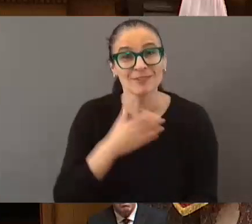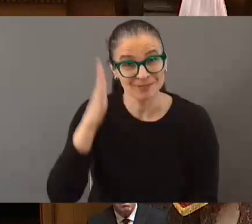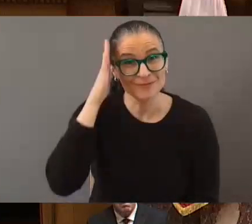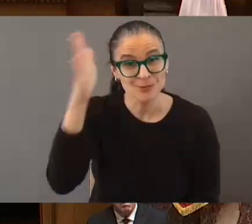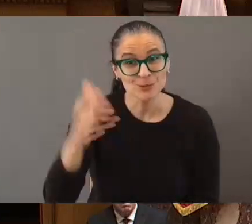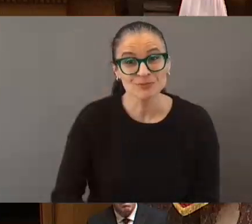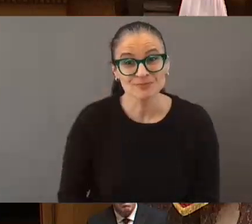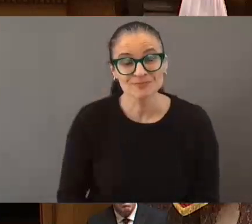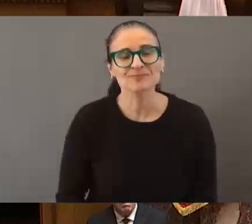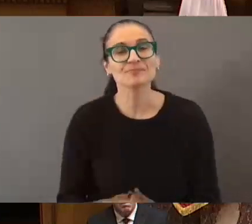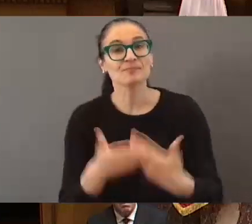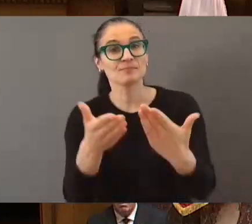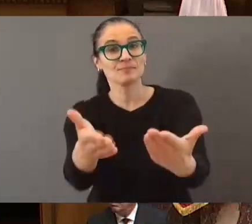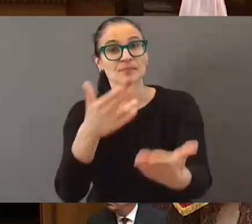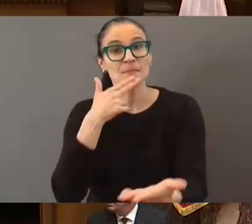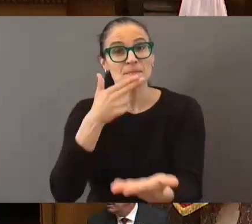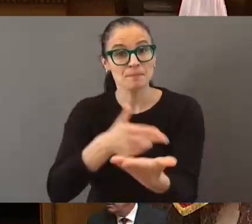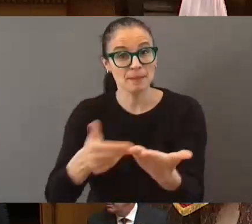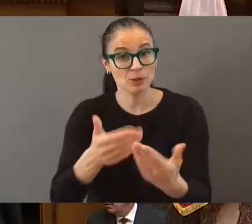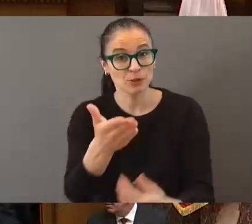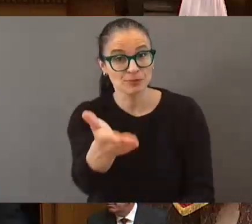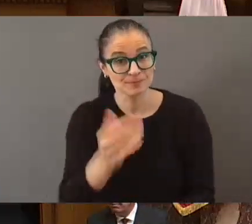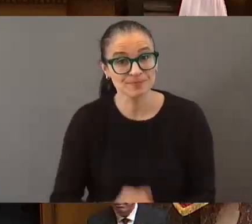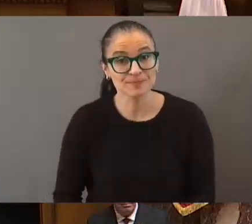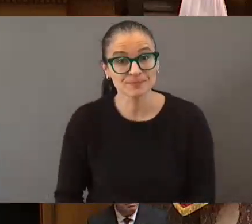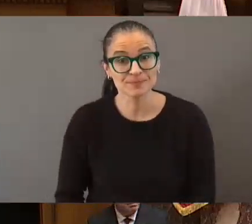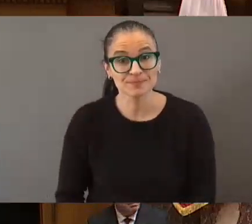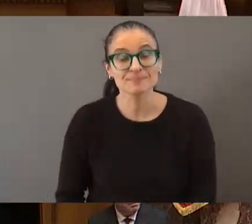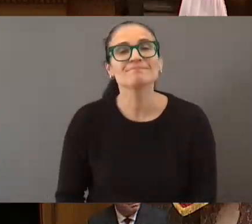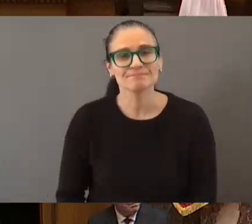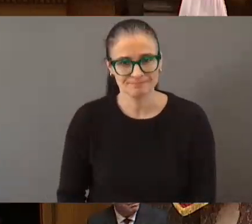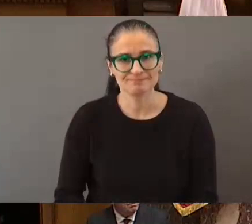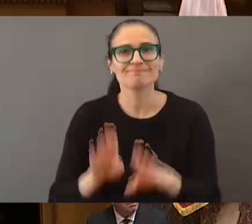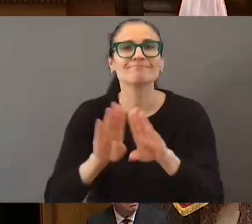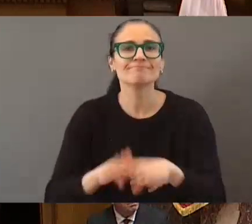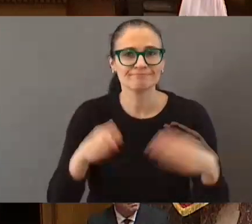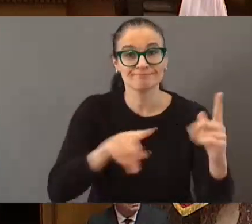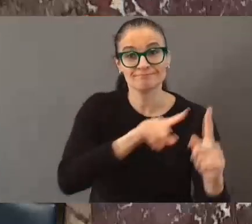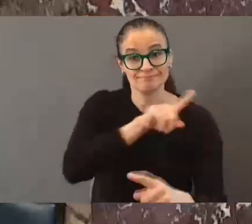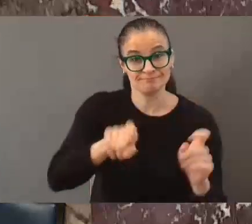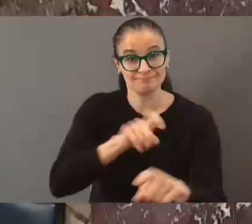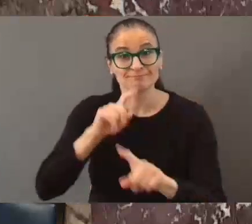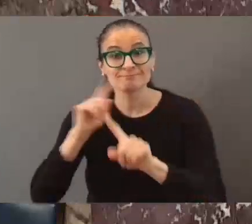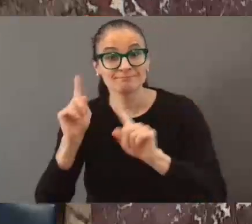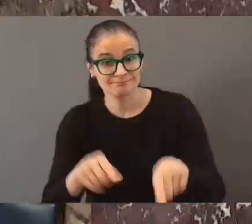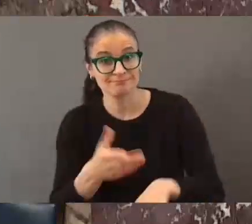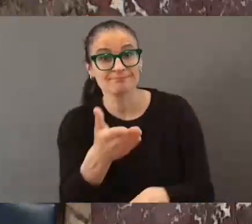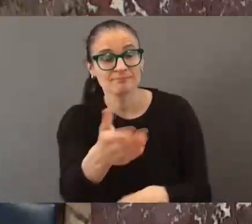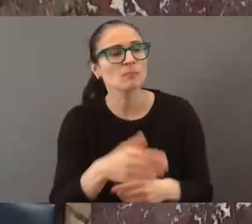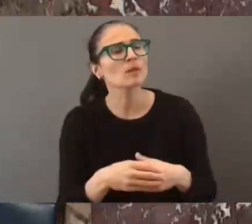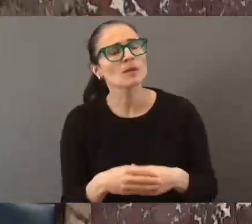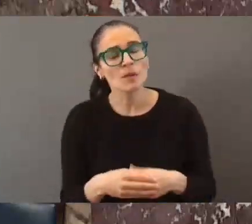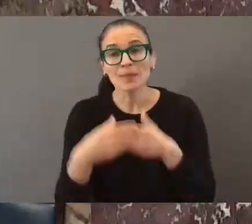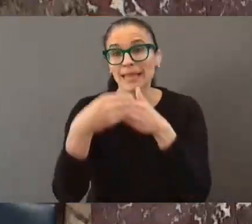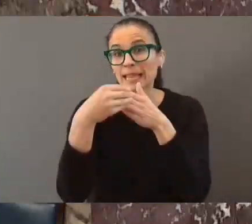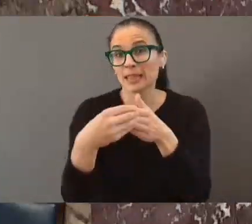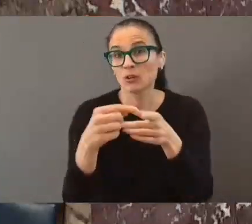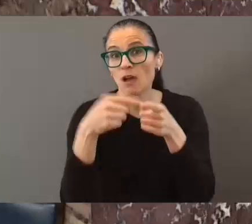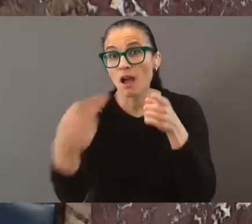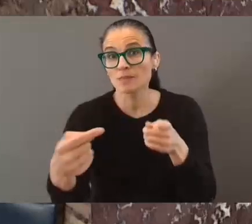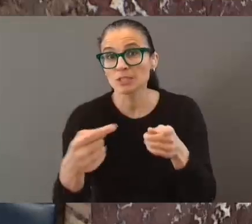Oral questions by members. Leader of the Official Opposition. Mr. Speaker, private sector investment is